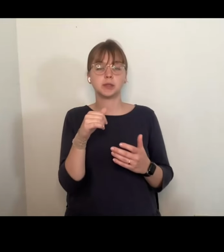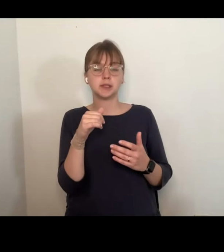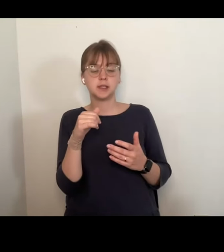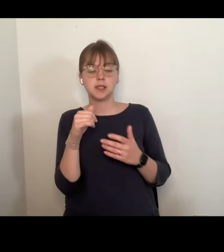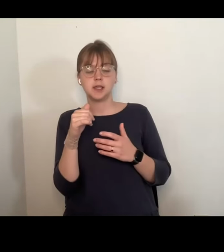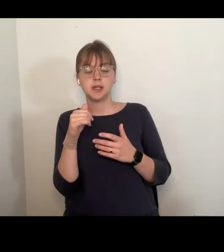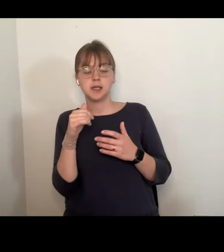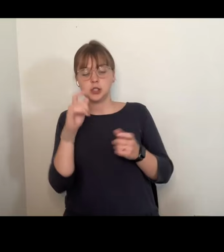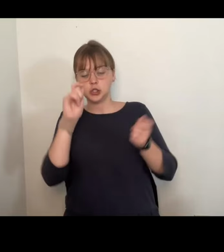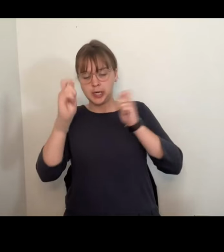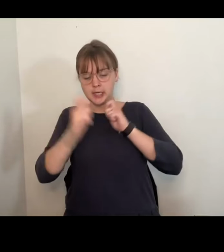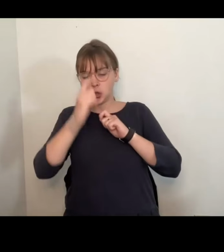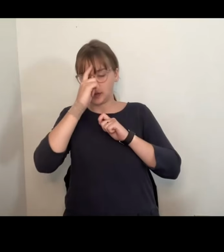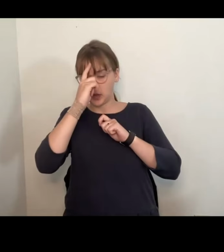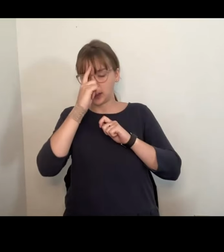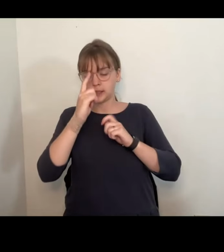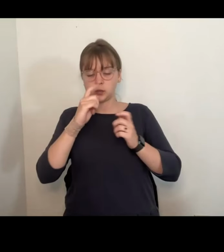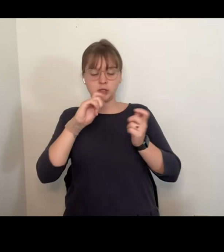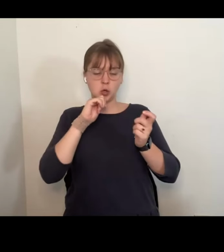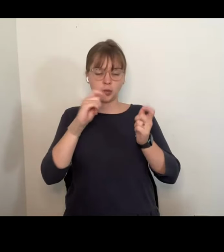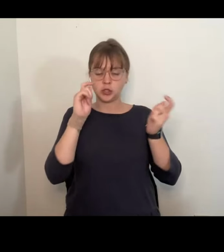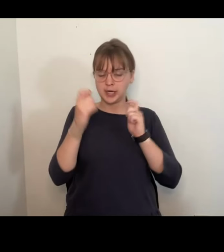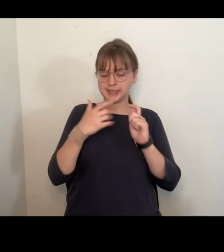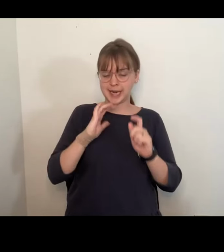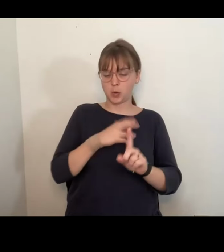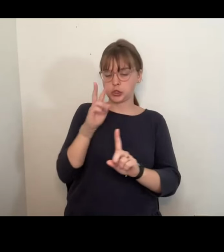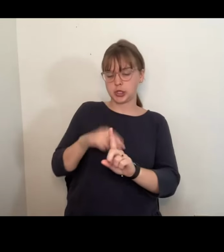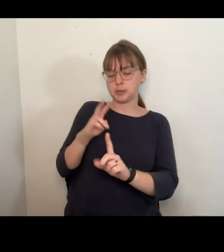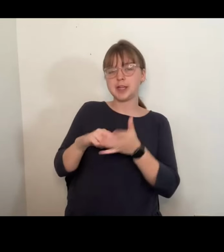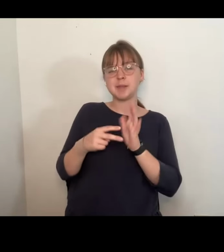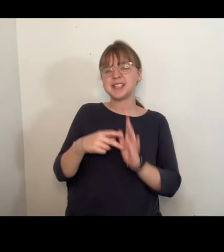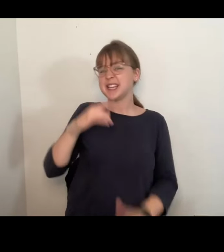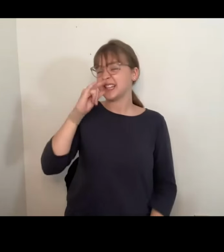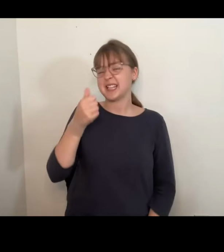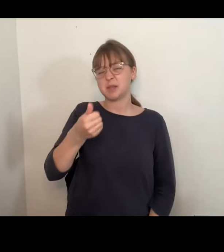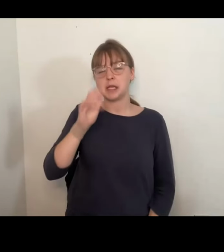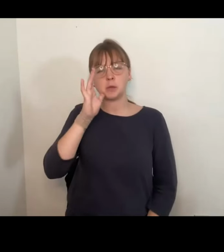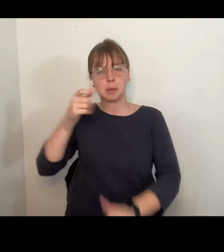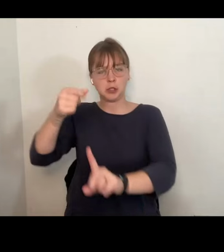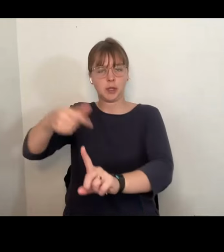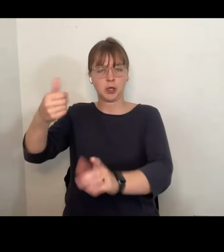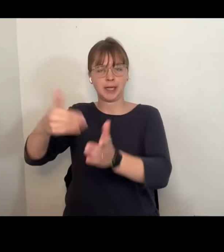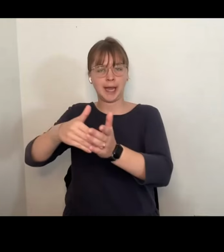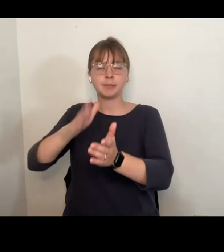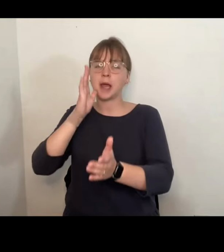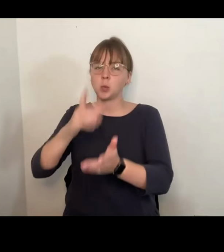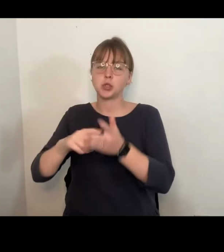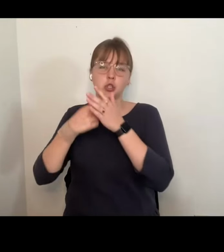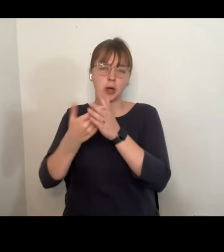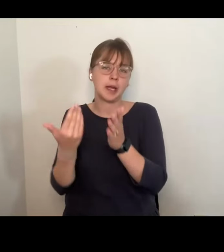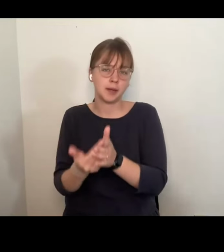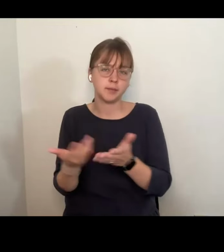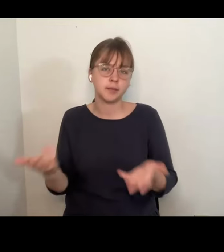right back to the triggers and the, where everything was happening. All of our love and best